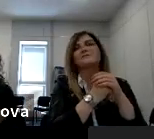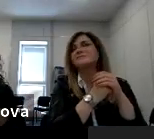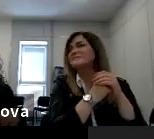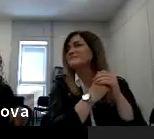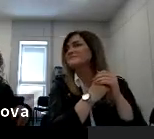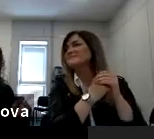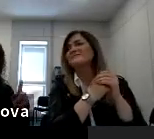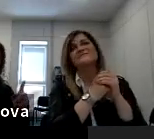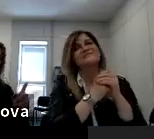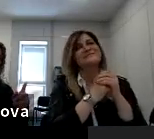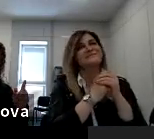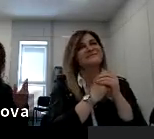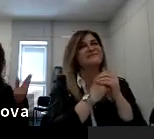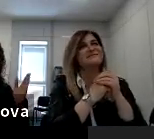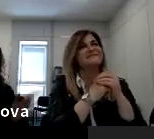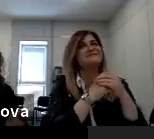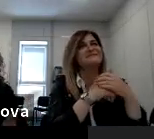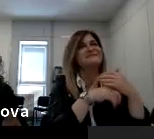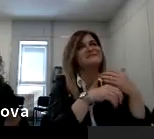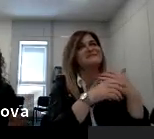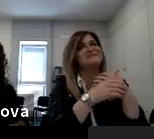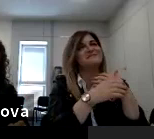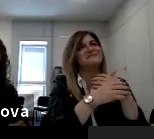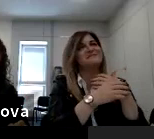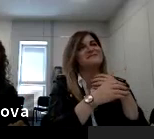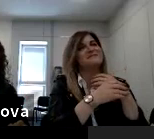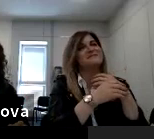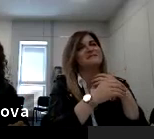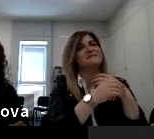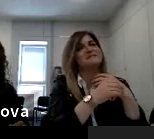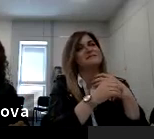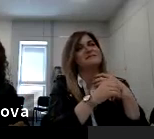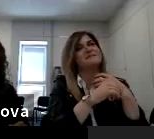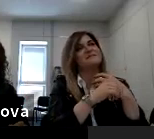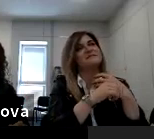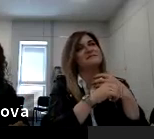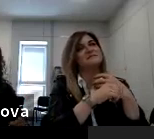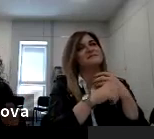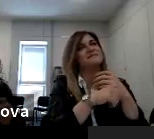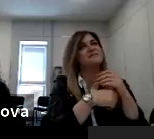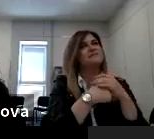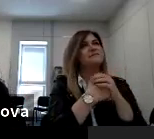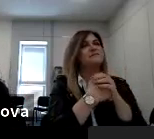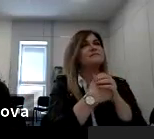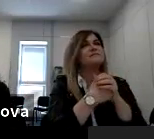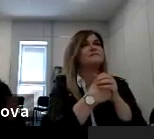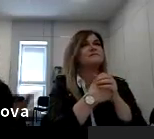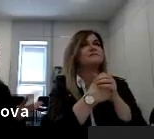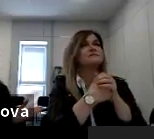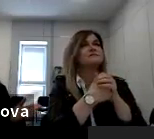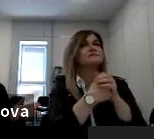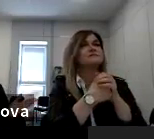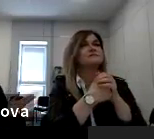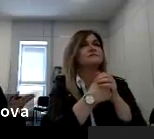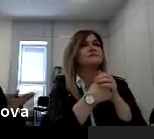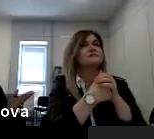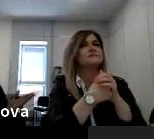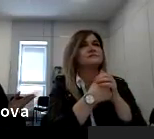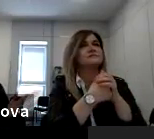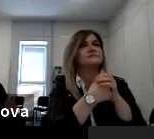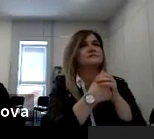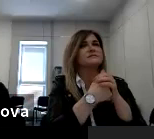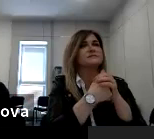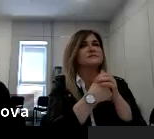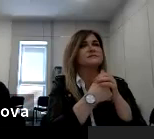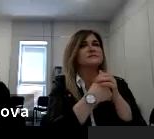unneeded effects on the edges of the lighting spot. So we are, as Elena told